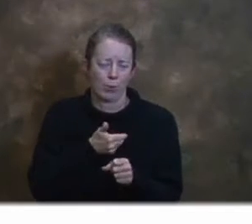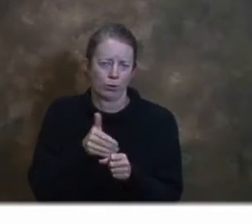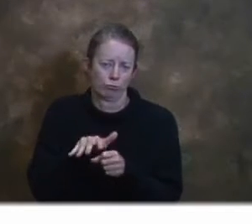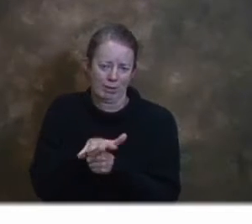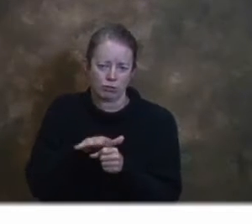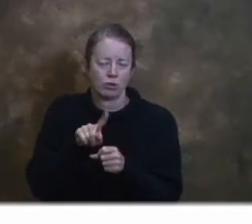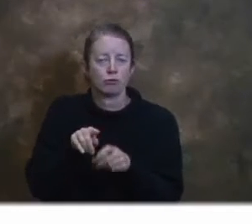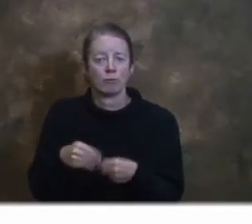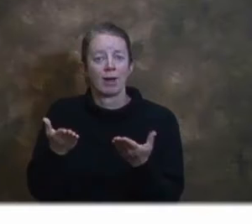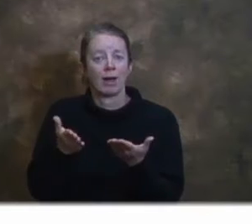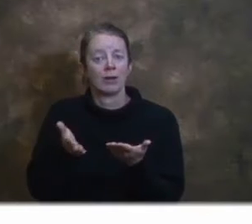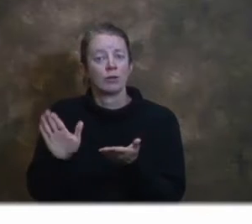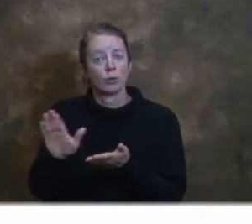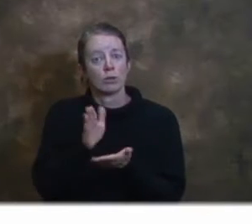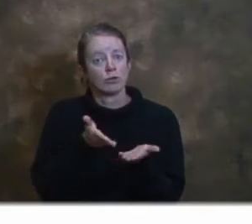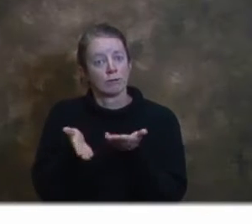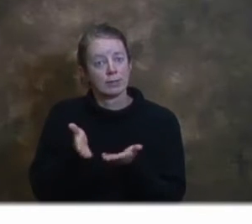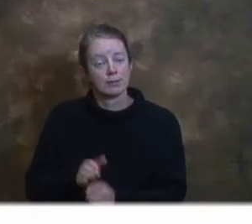those services.